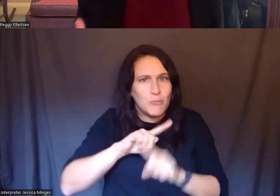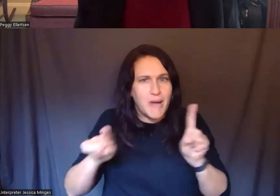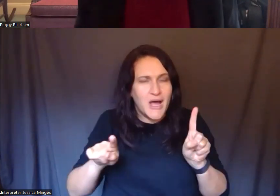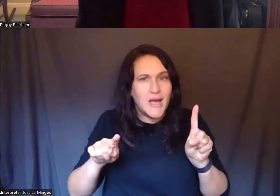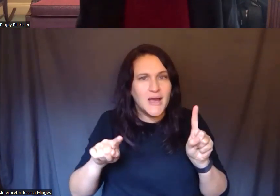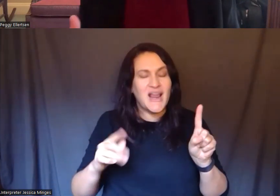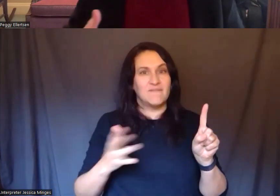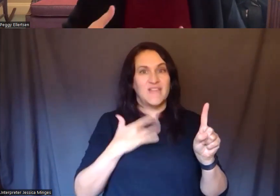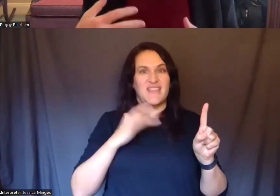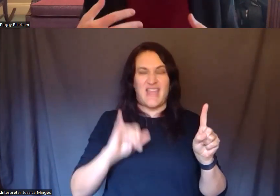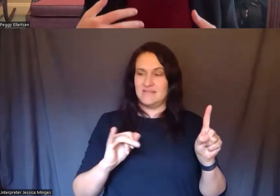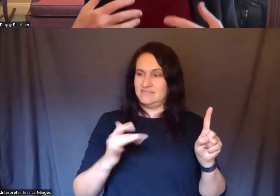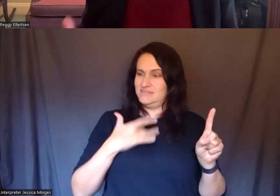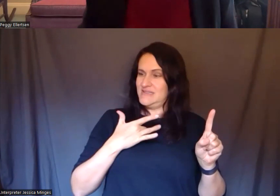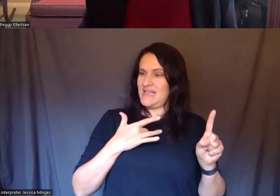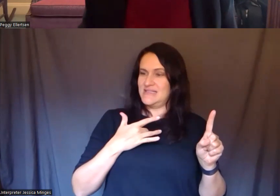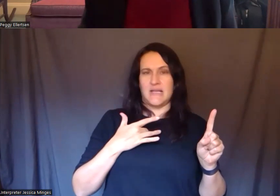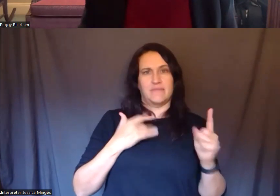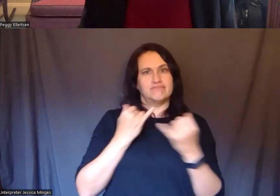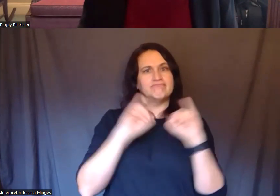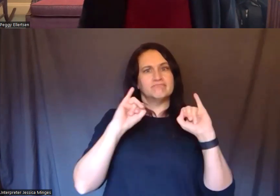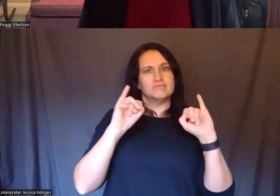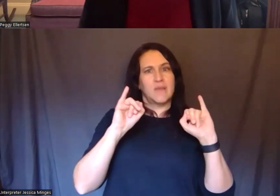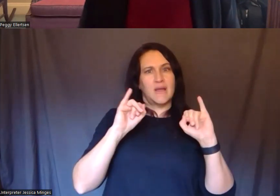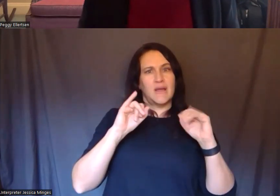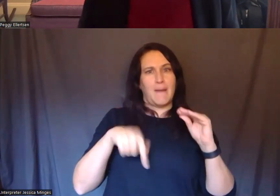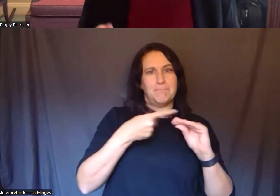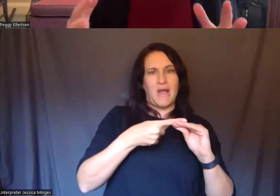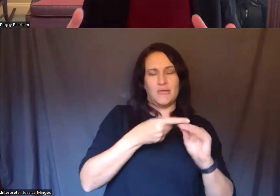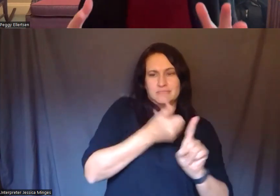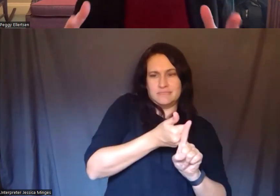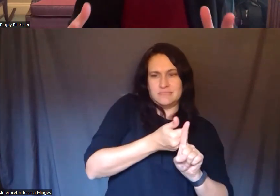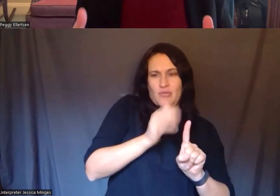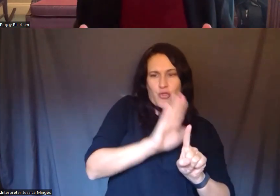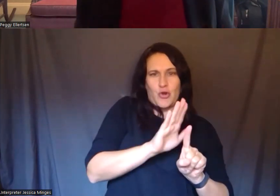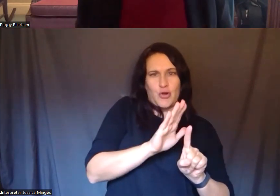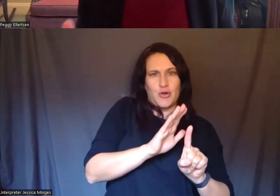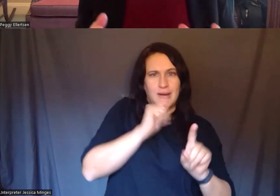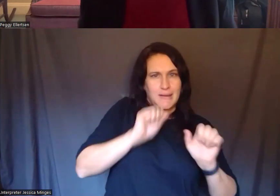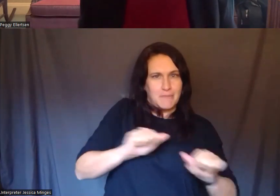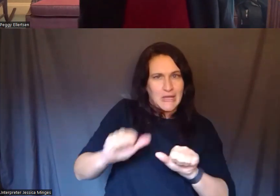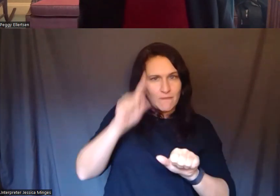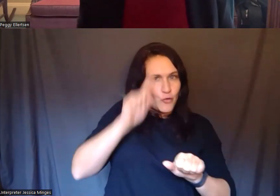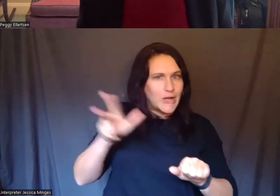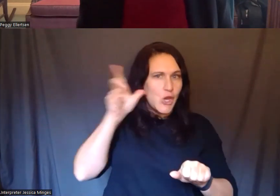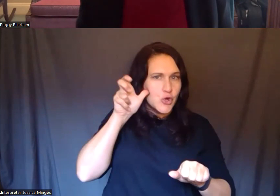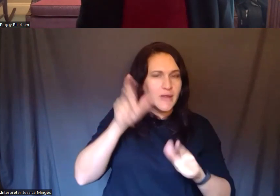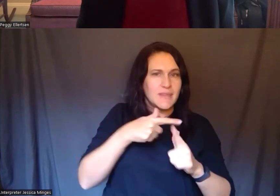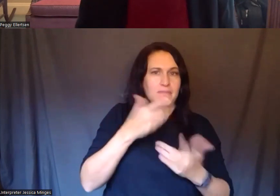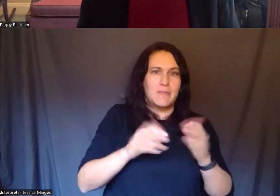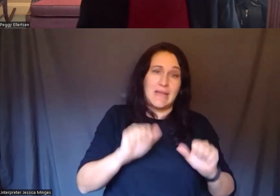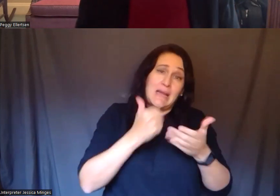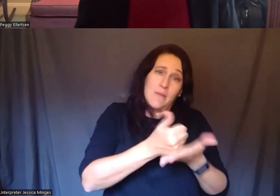of agency about one's inability to hear is another possibility for helping a person